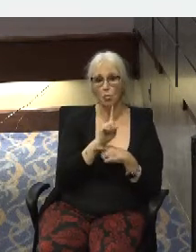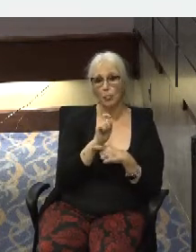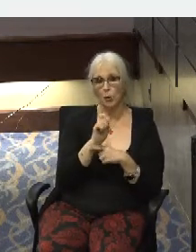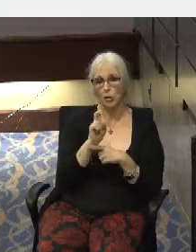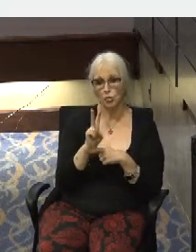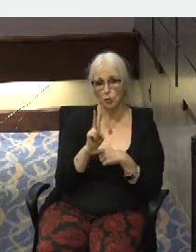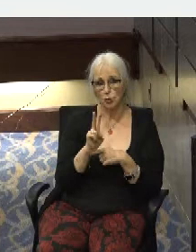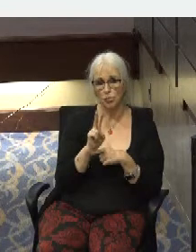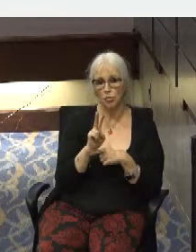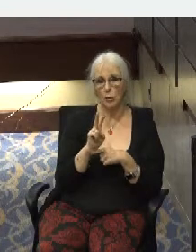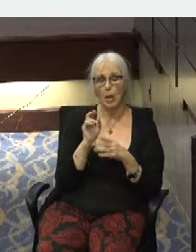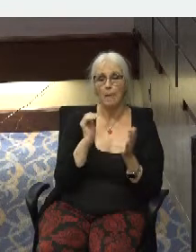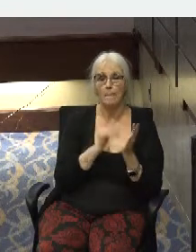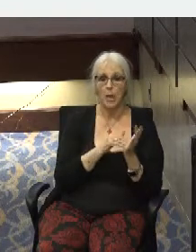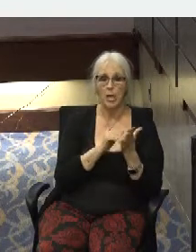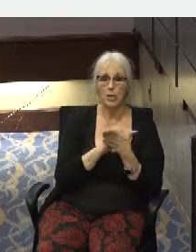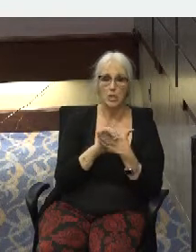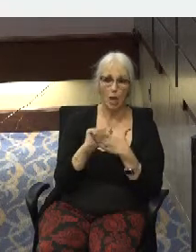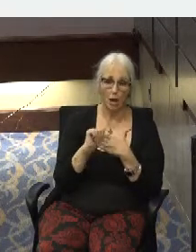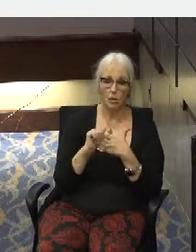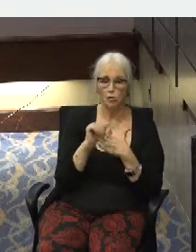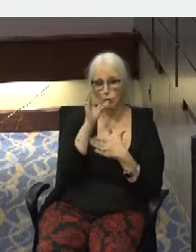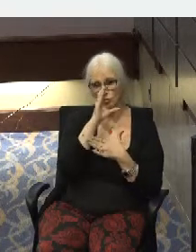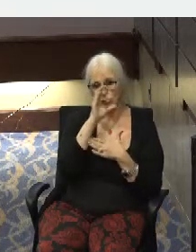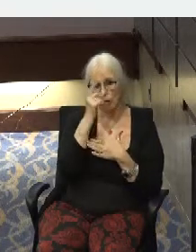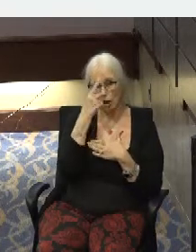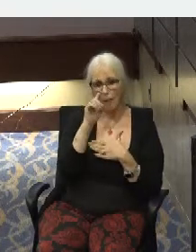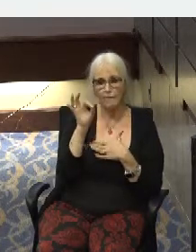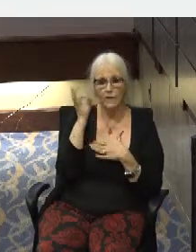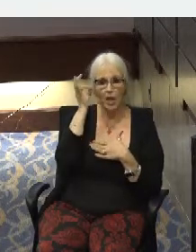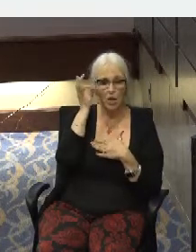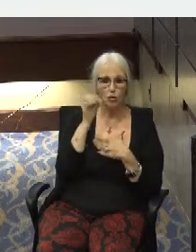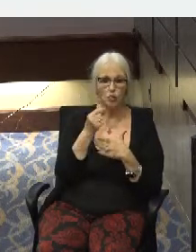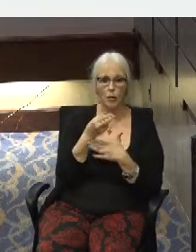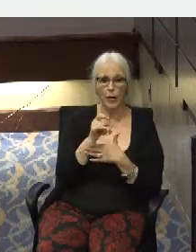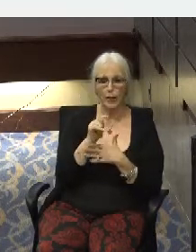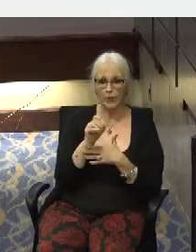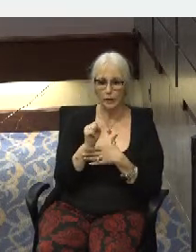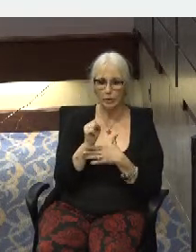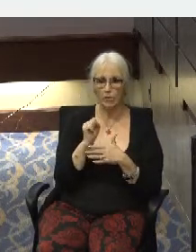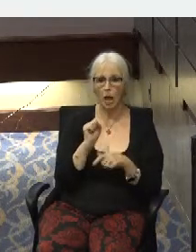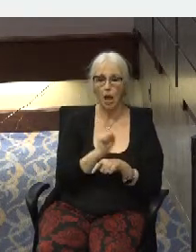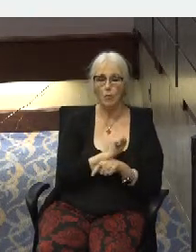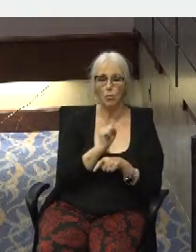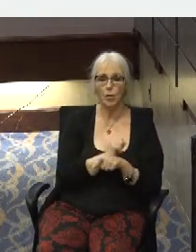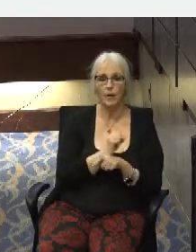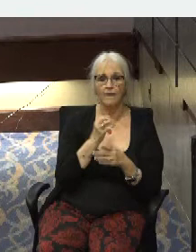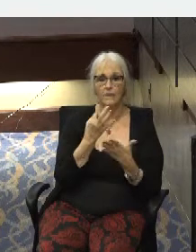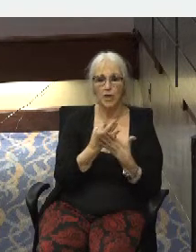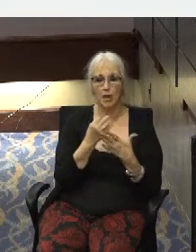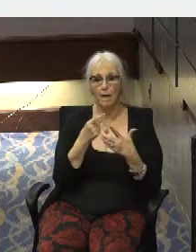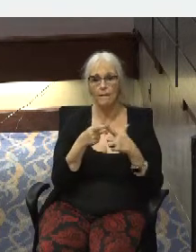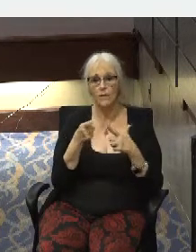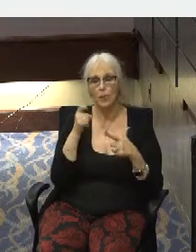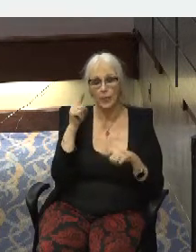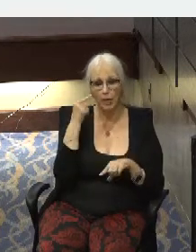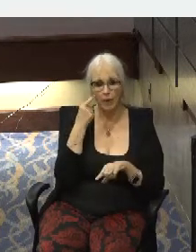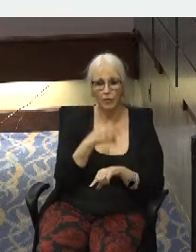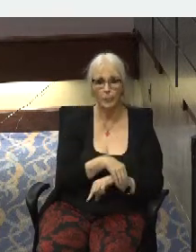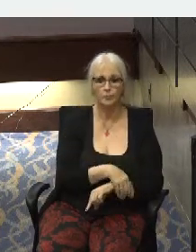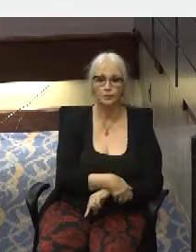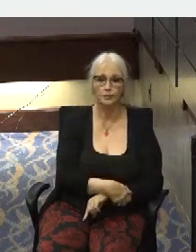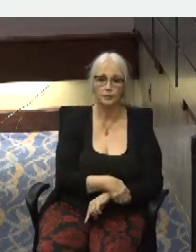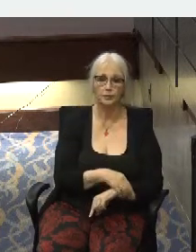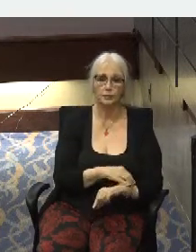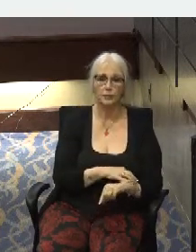$1.2-ish million, which would be sought after through federal grants and other dedicated operation funds from the federal government. In terms of capital